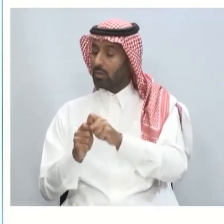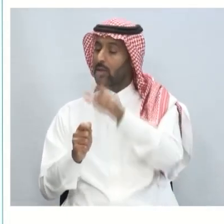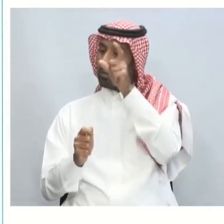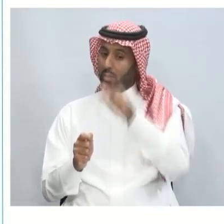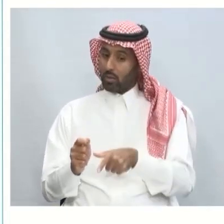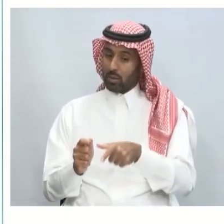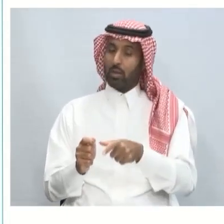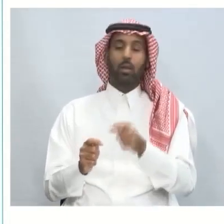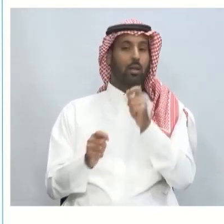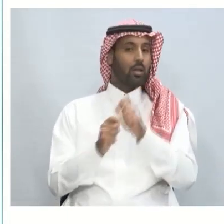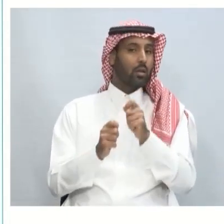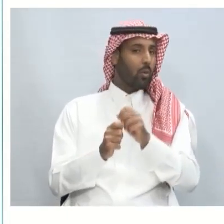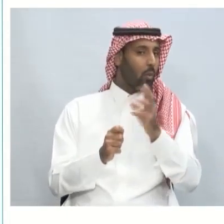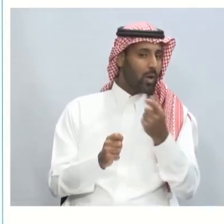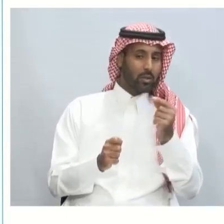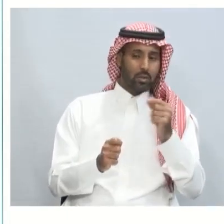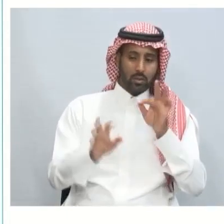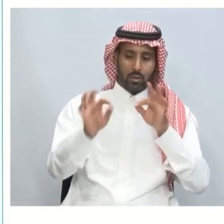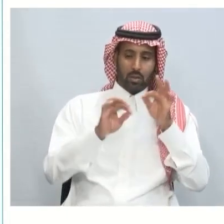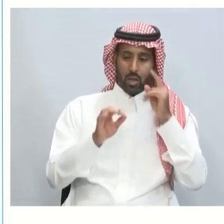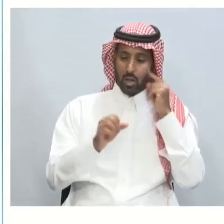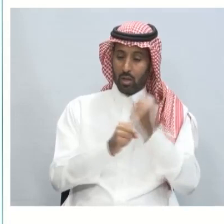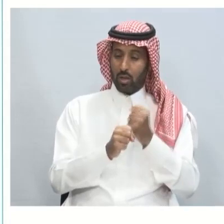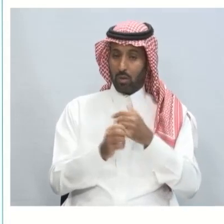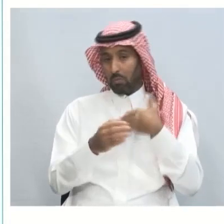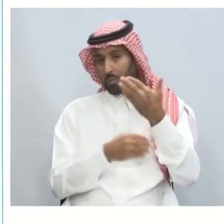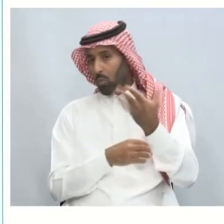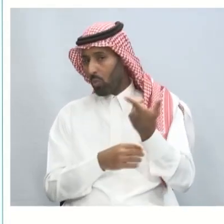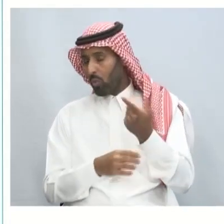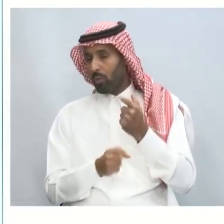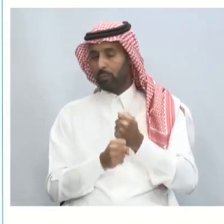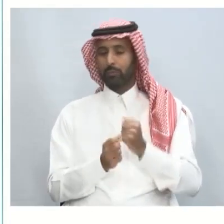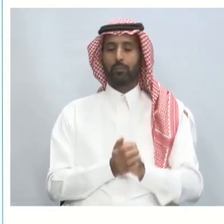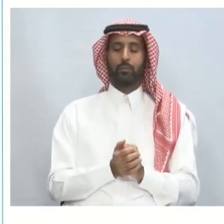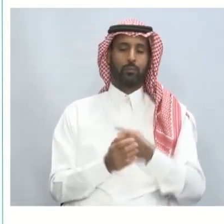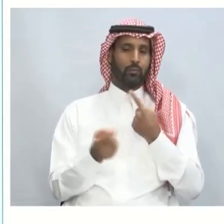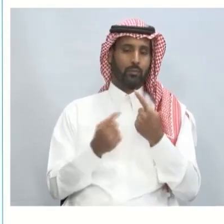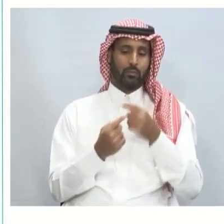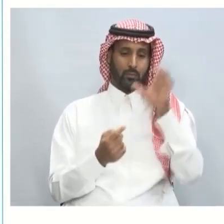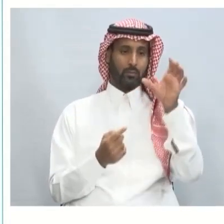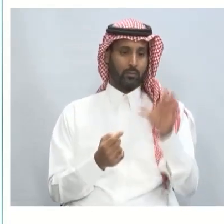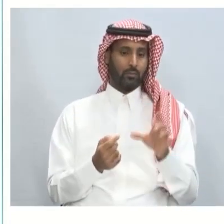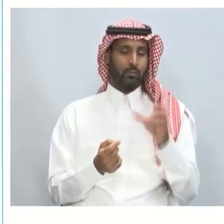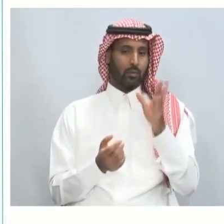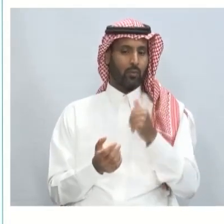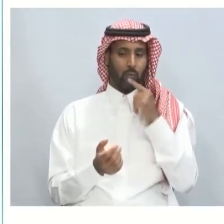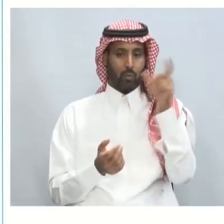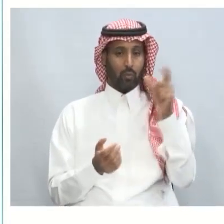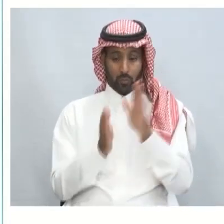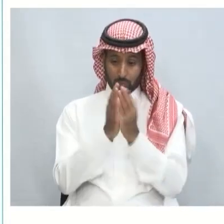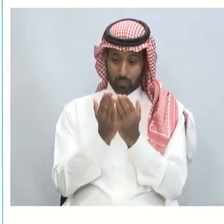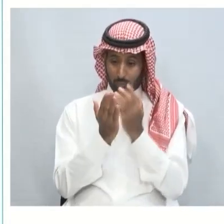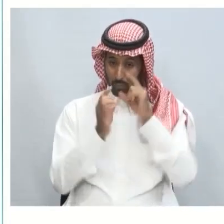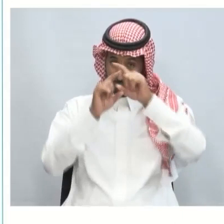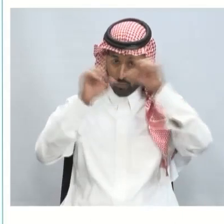you advice regarding what to do in your future. Write the missing words from the box. You can see